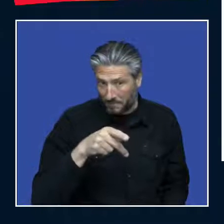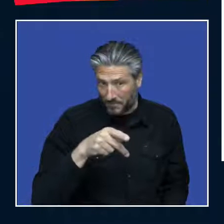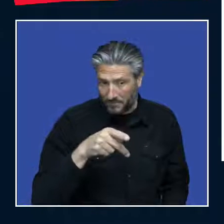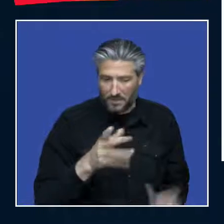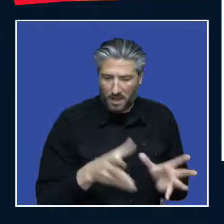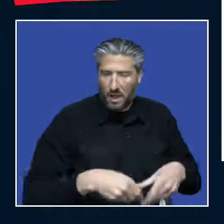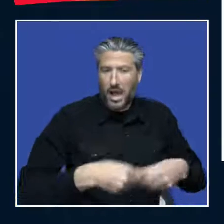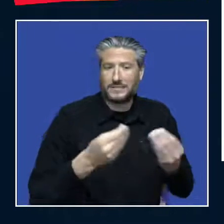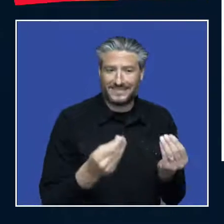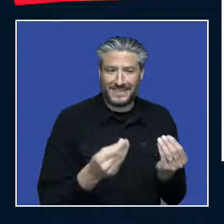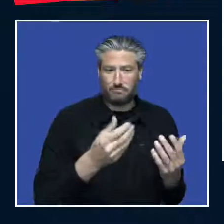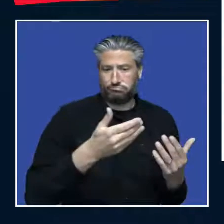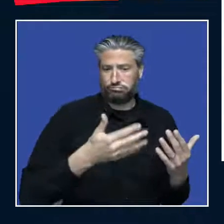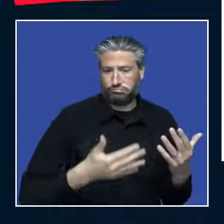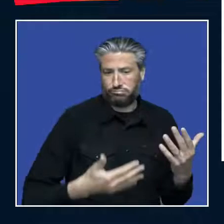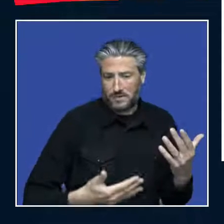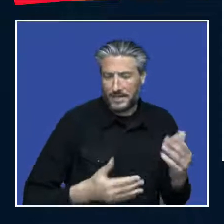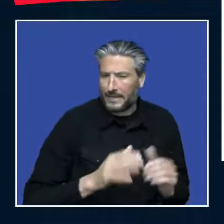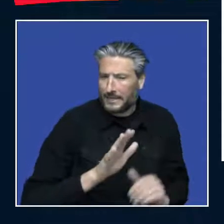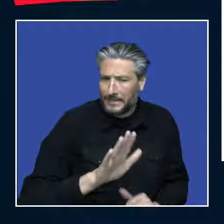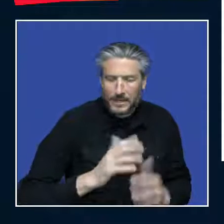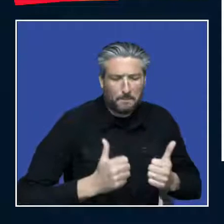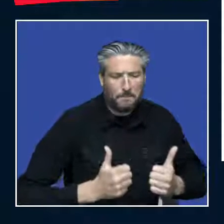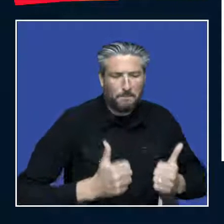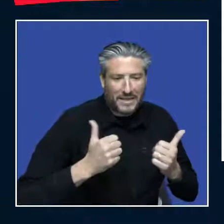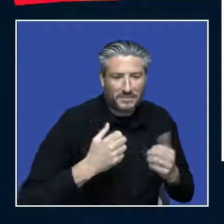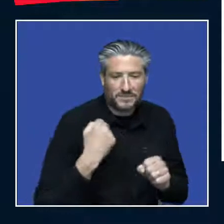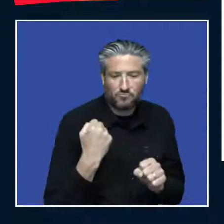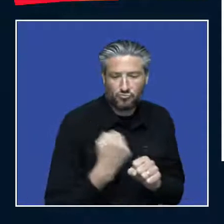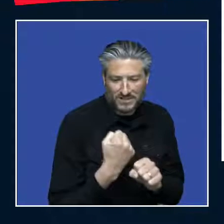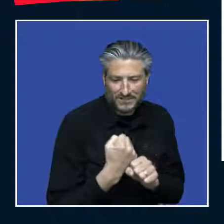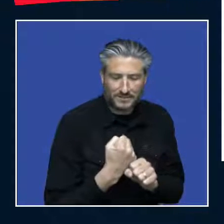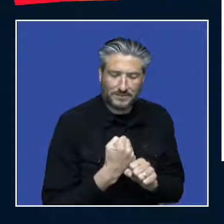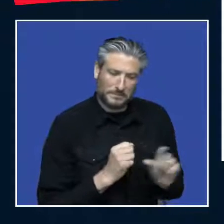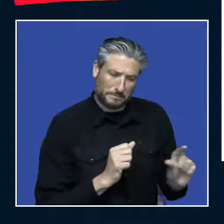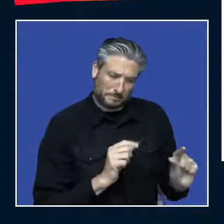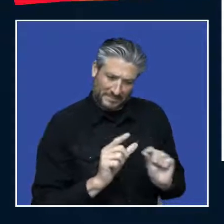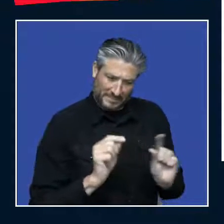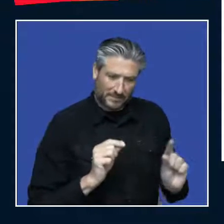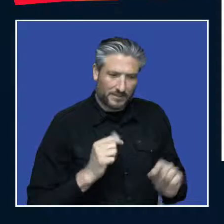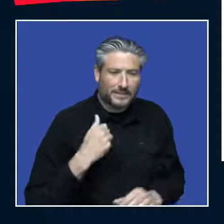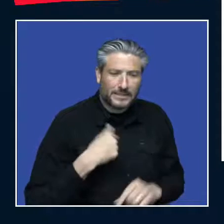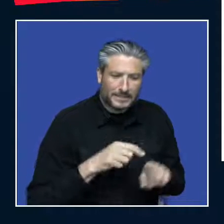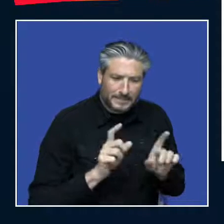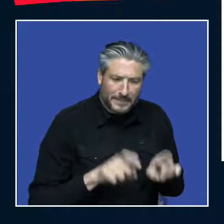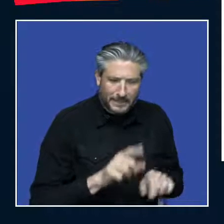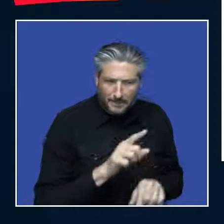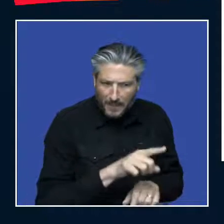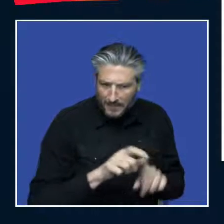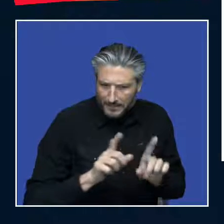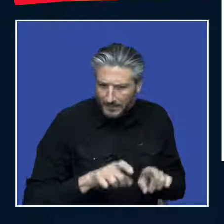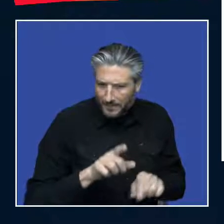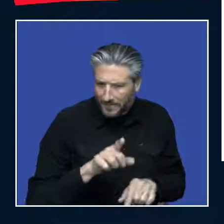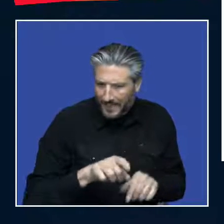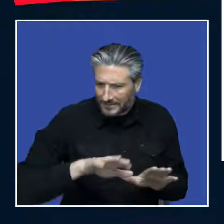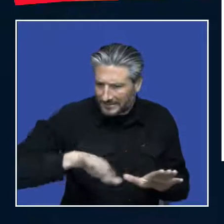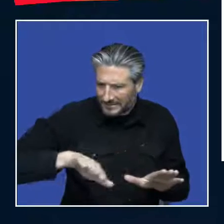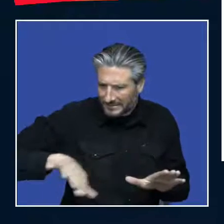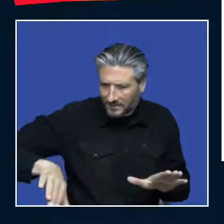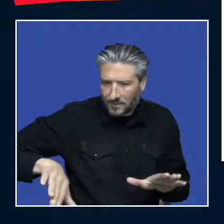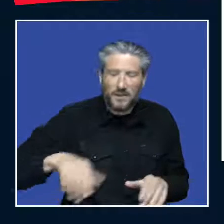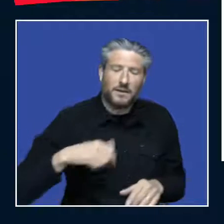really here is only use what you need. So I would, if I just want to copy, I would just go with copy and don't use a